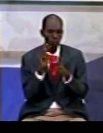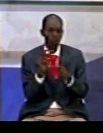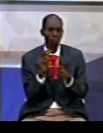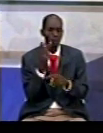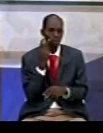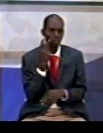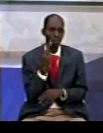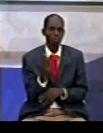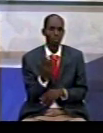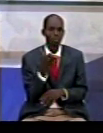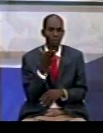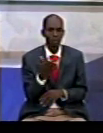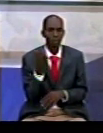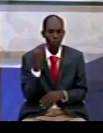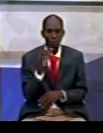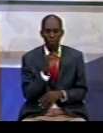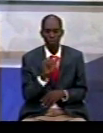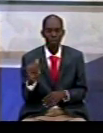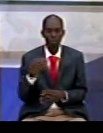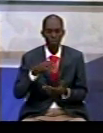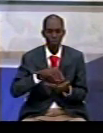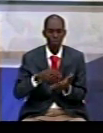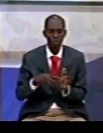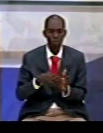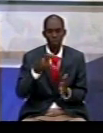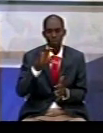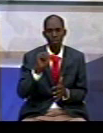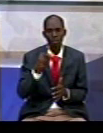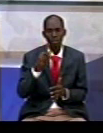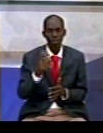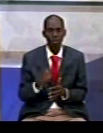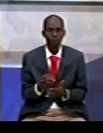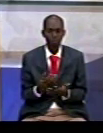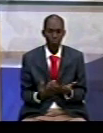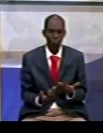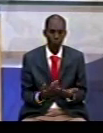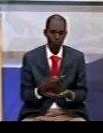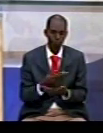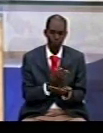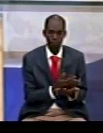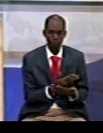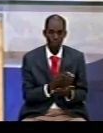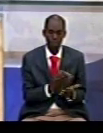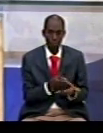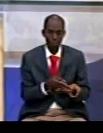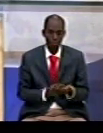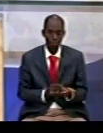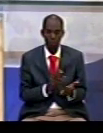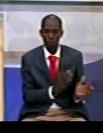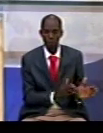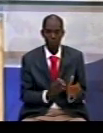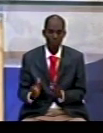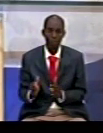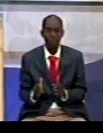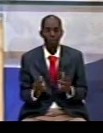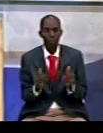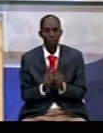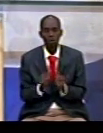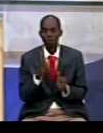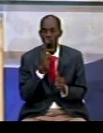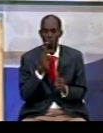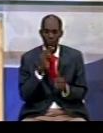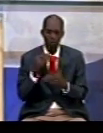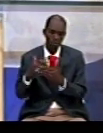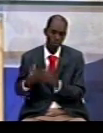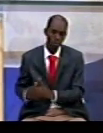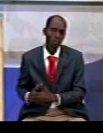behold, there was a cake baking on the coals and a cruse of water at his